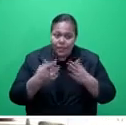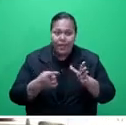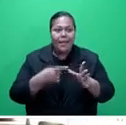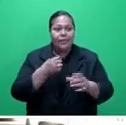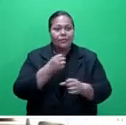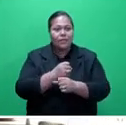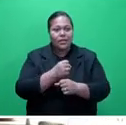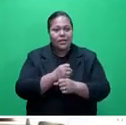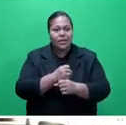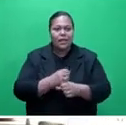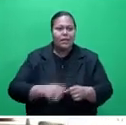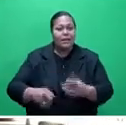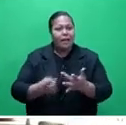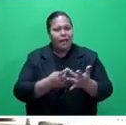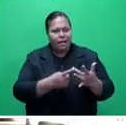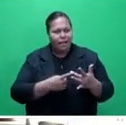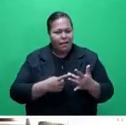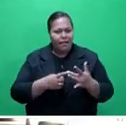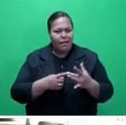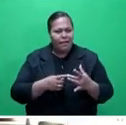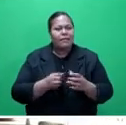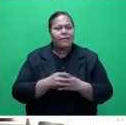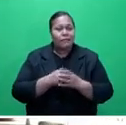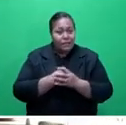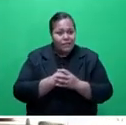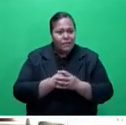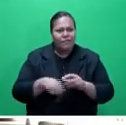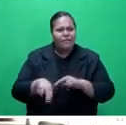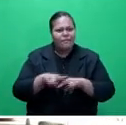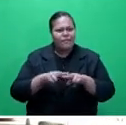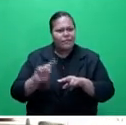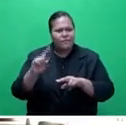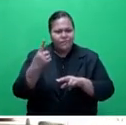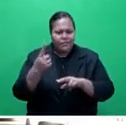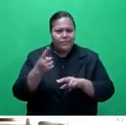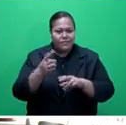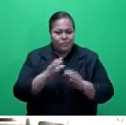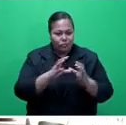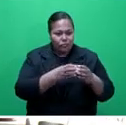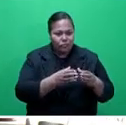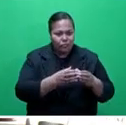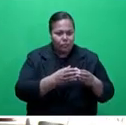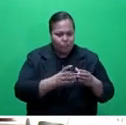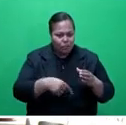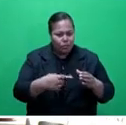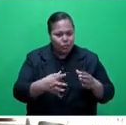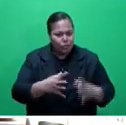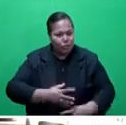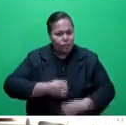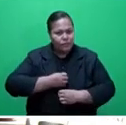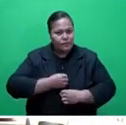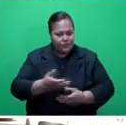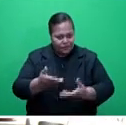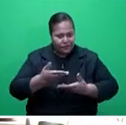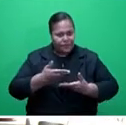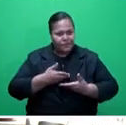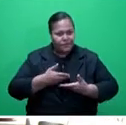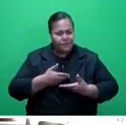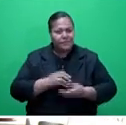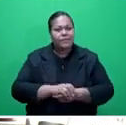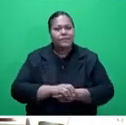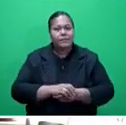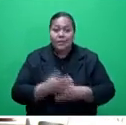fellow colleagues of the Fiji First Party for their continued confidence in me. And I must also thank my